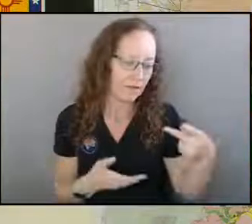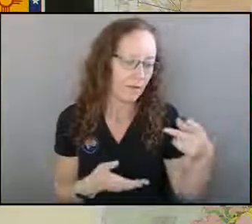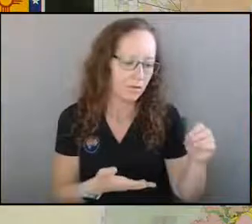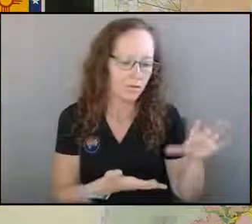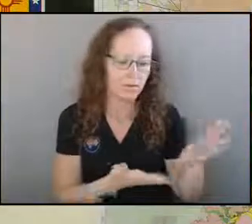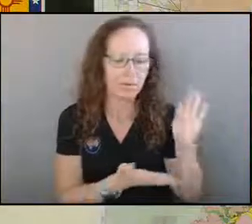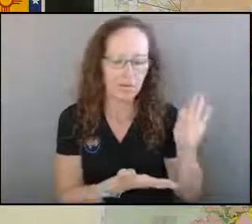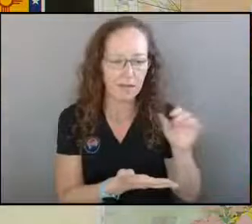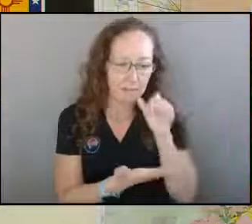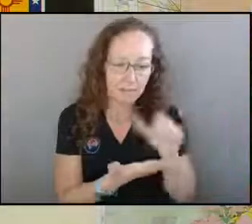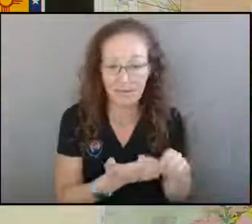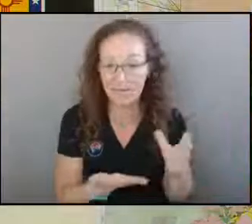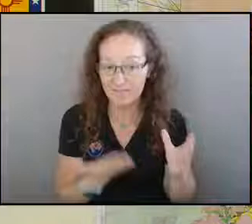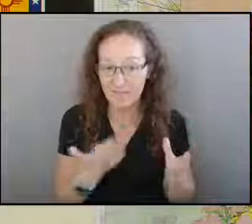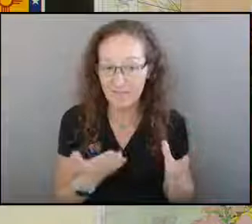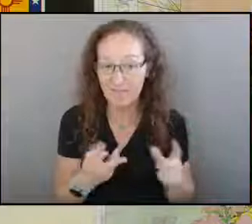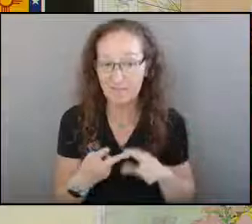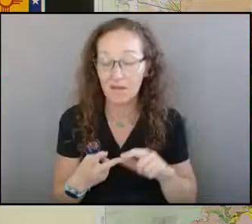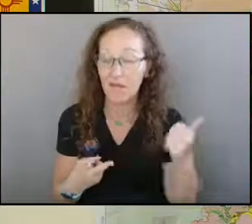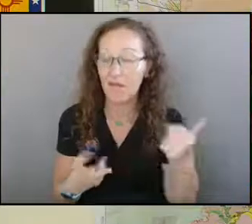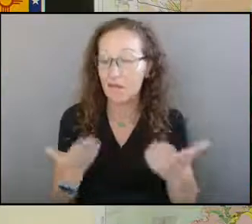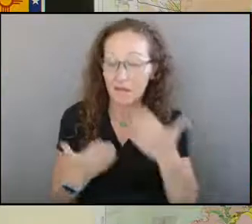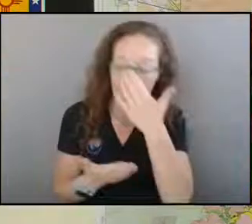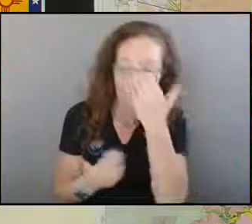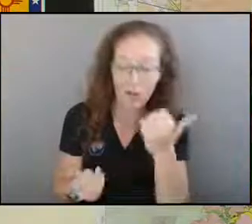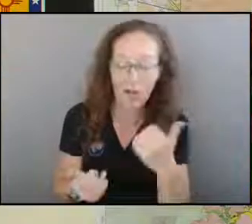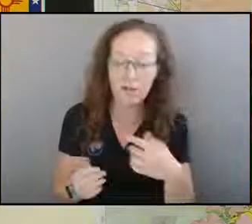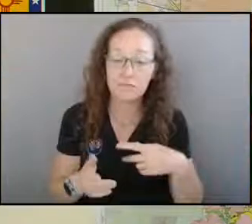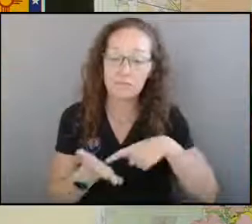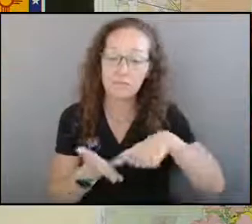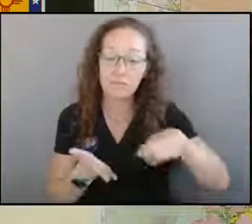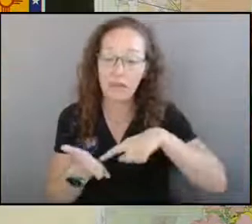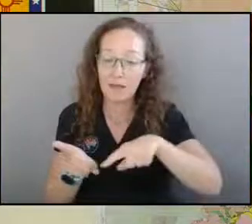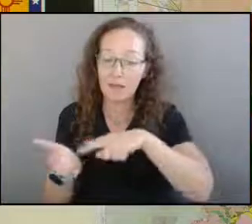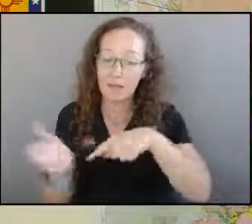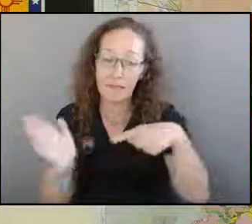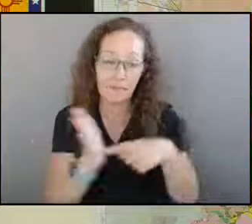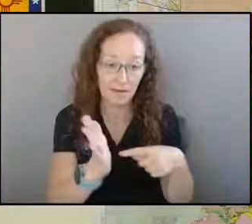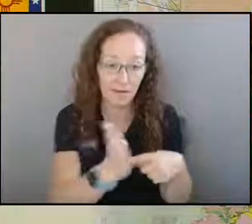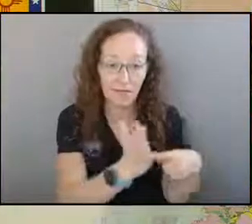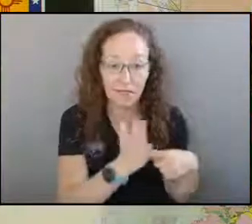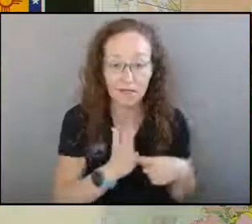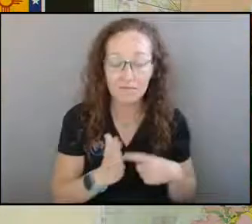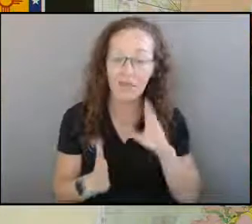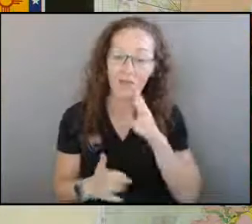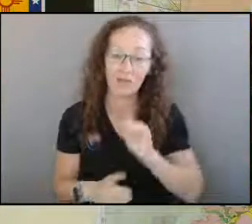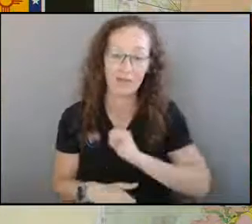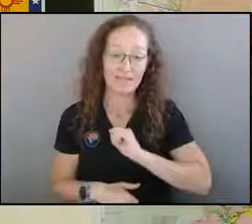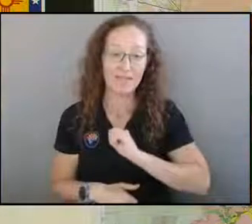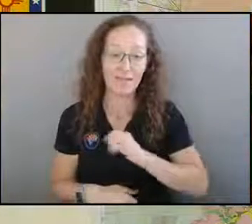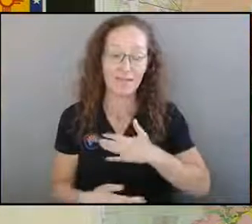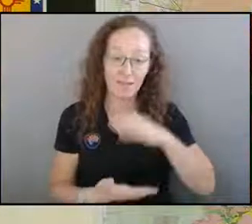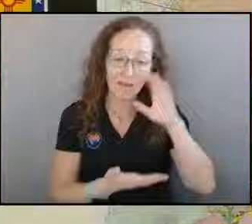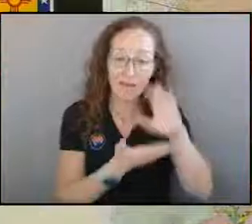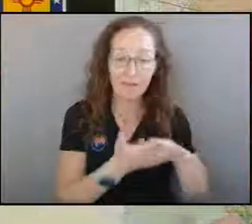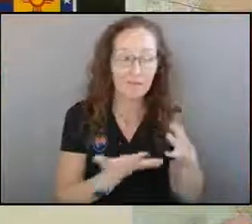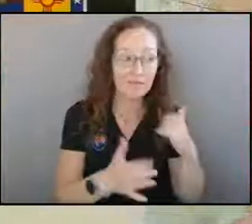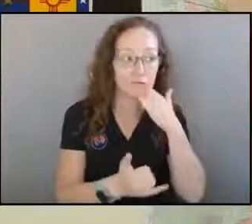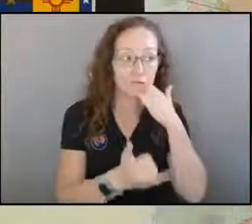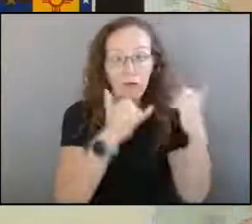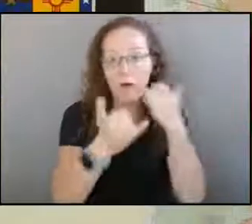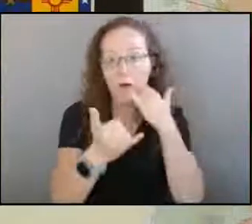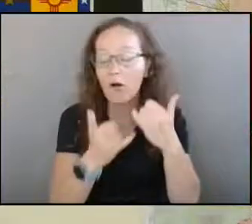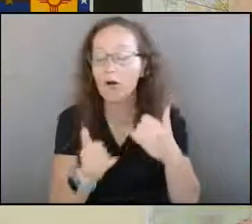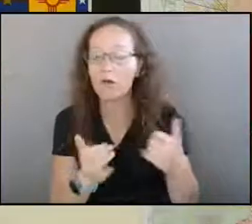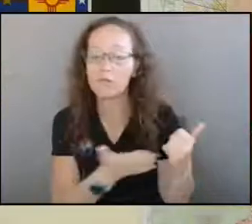to do is take care of your bills. I know that myself and my husband have gotten on the phone and called our